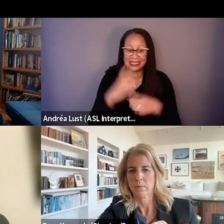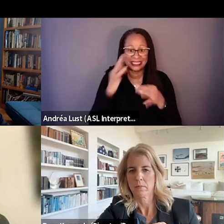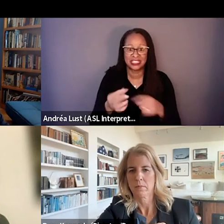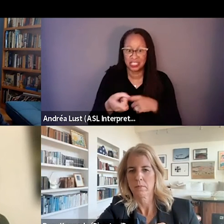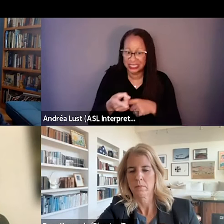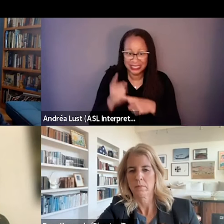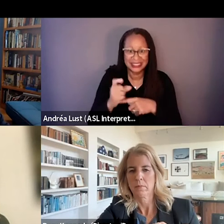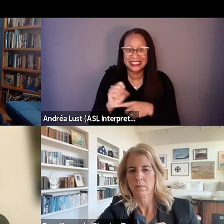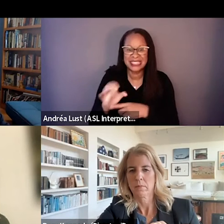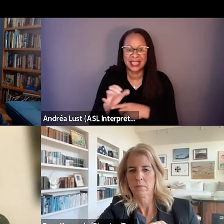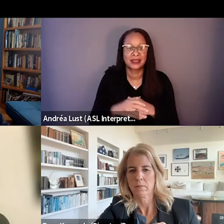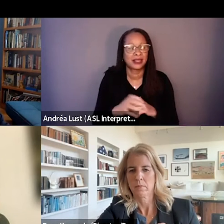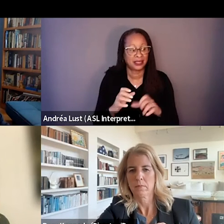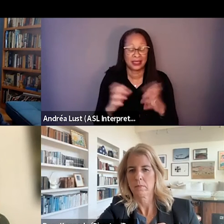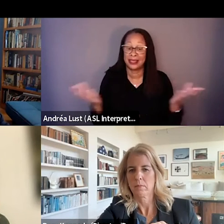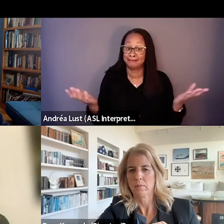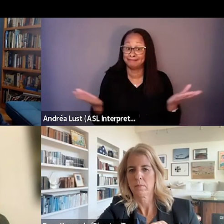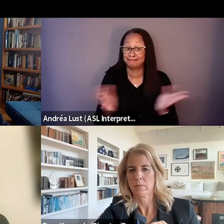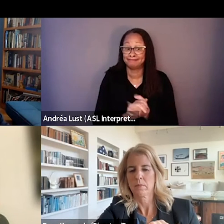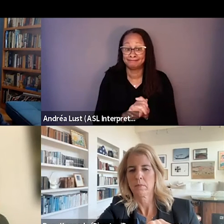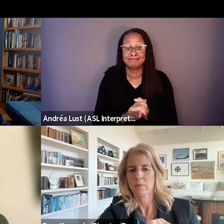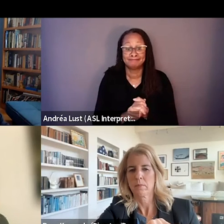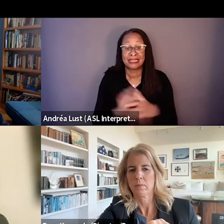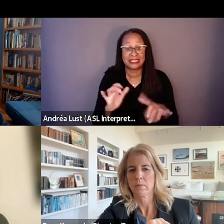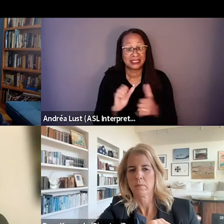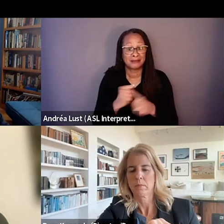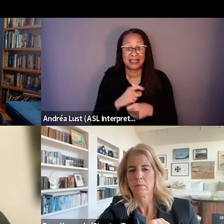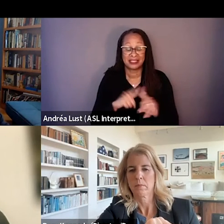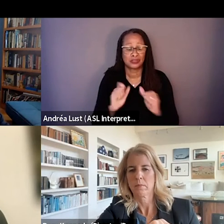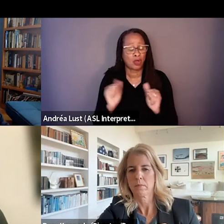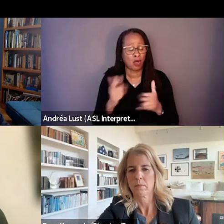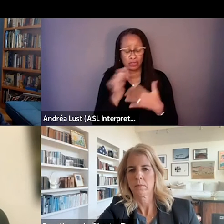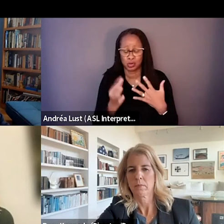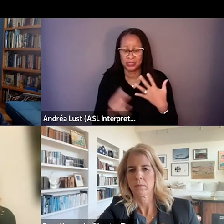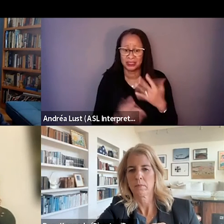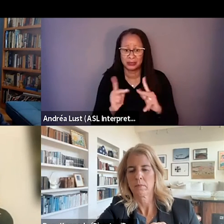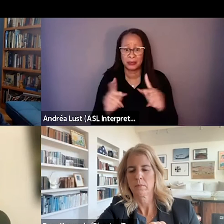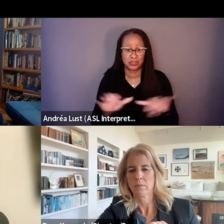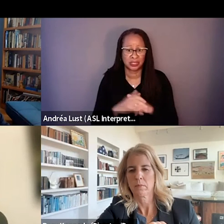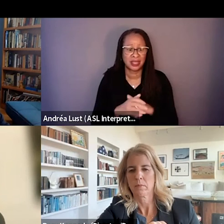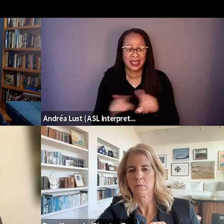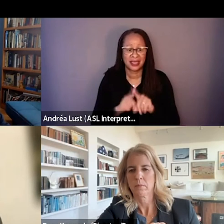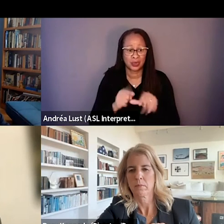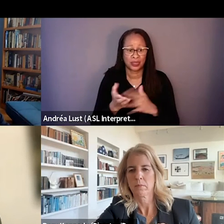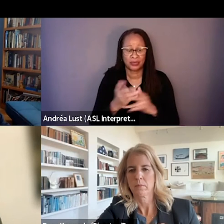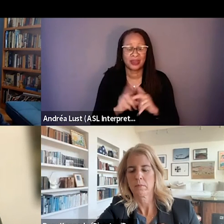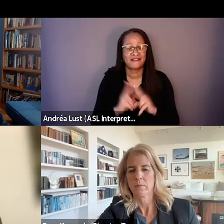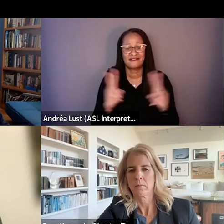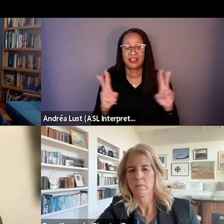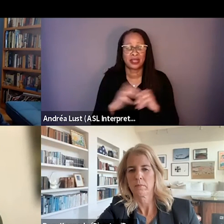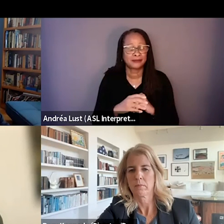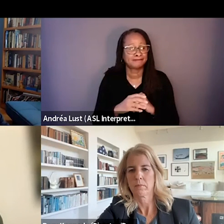did, and it made all the difference. And you know, and all of the choices that people made along the line were all very revealing and profound.